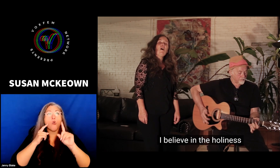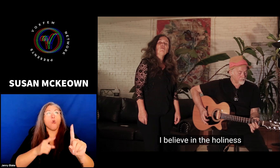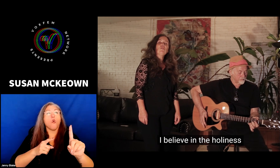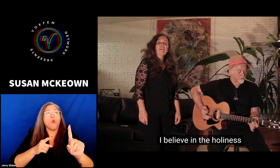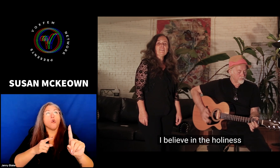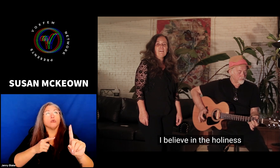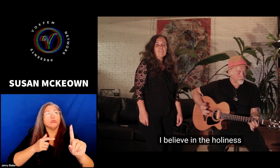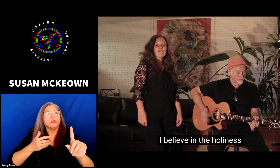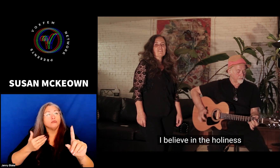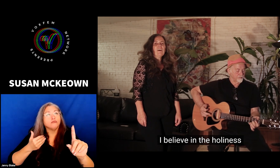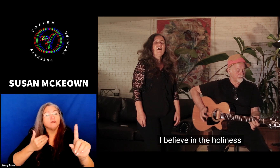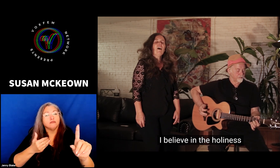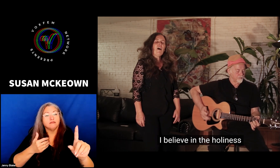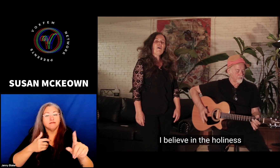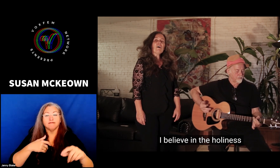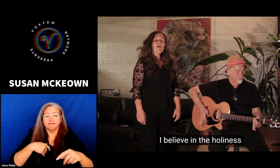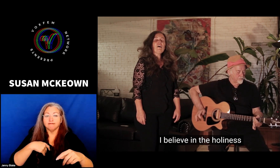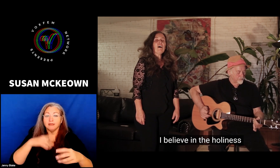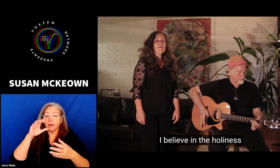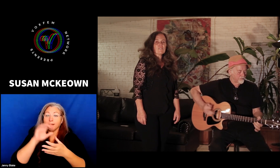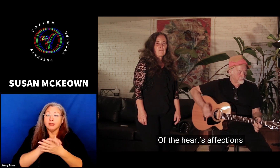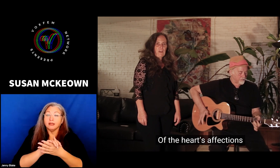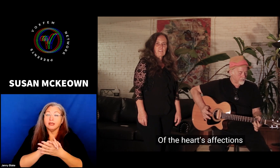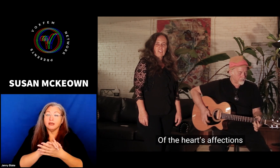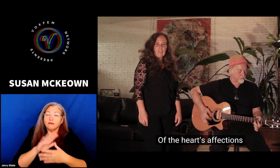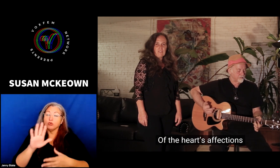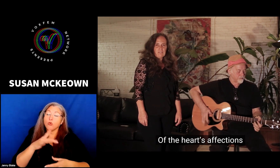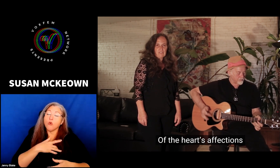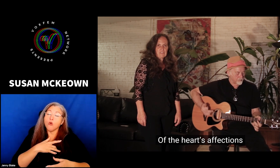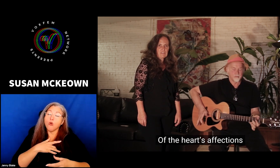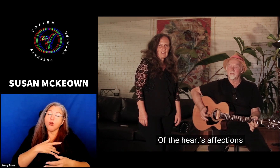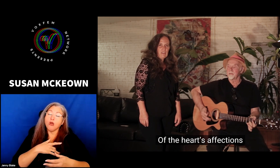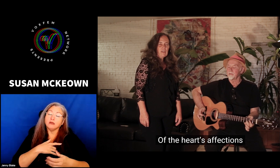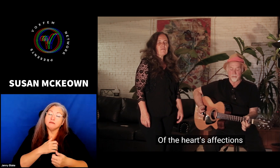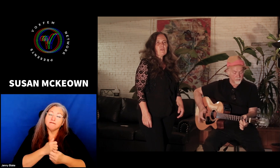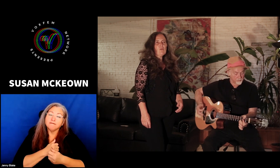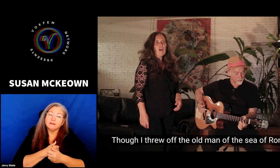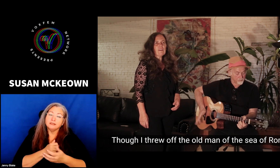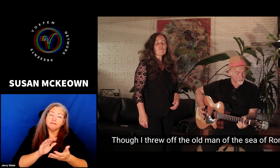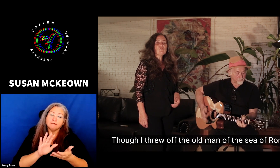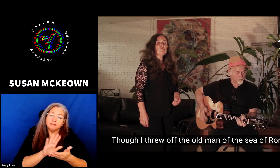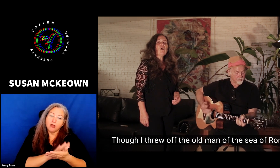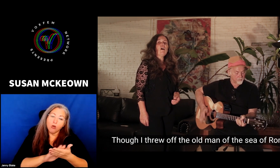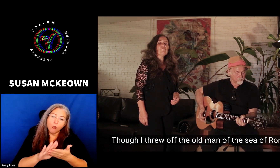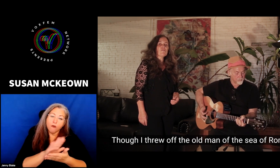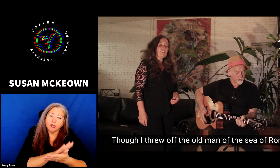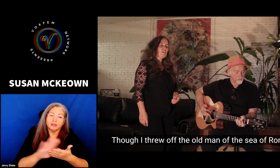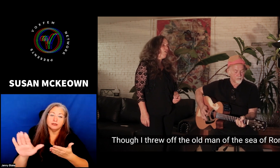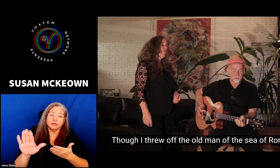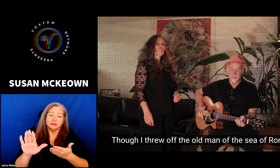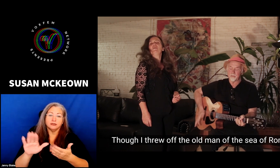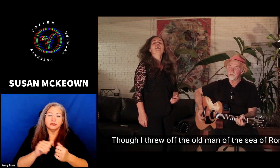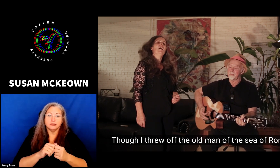the holiness of the heart's affection. And though I threw off